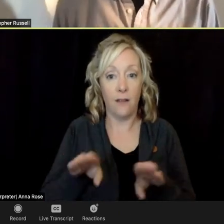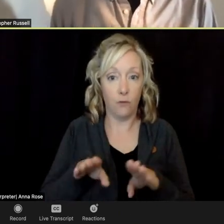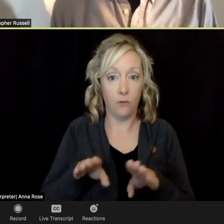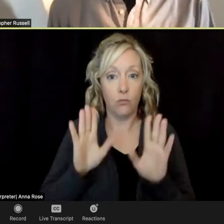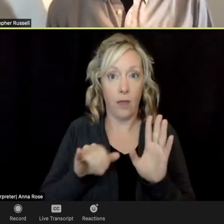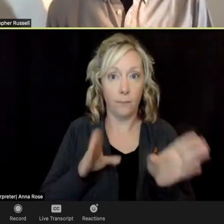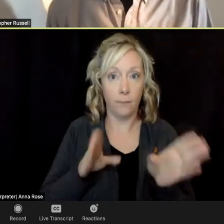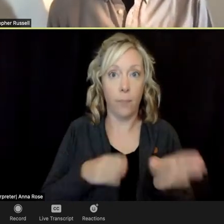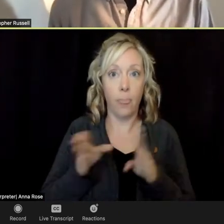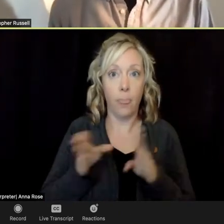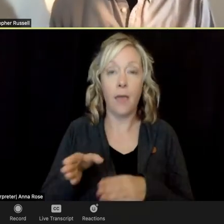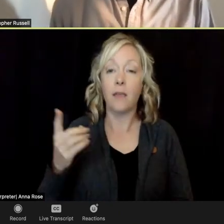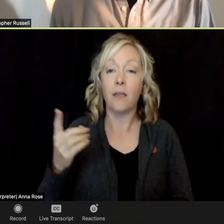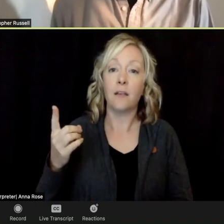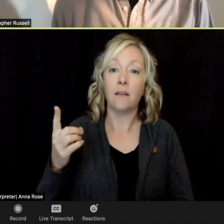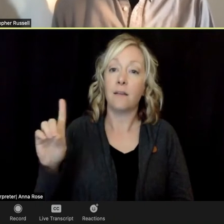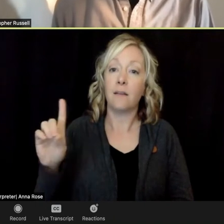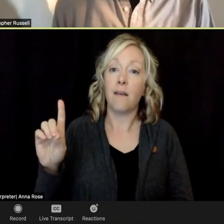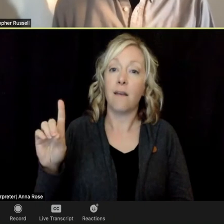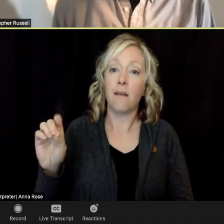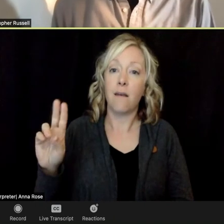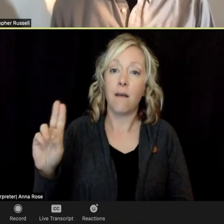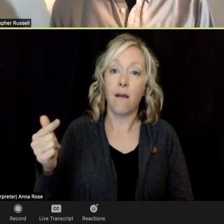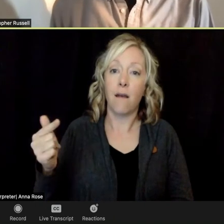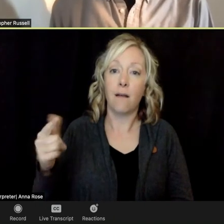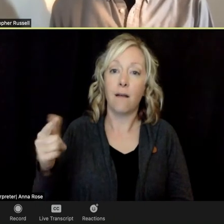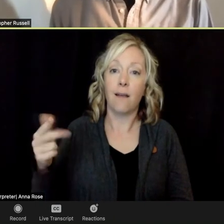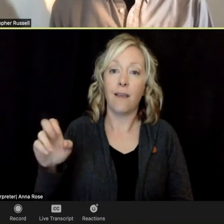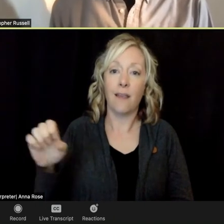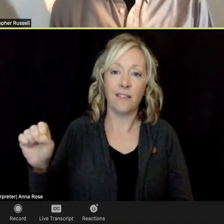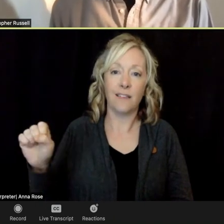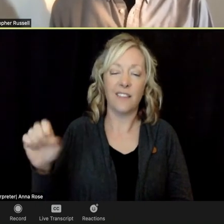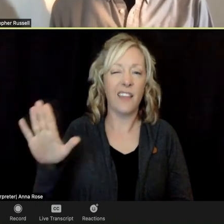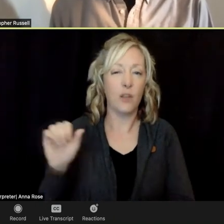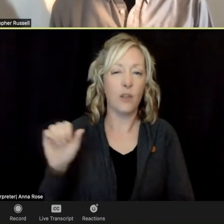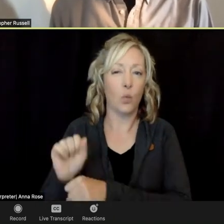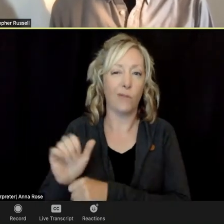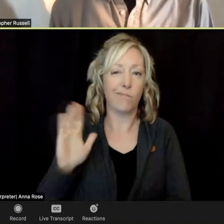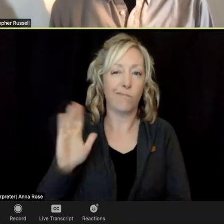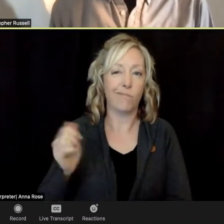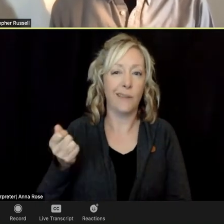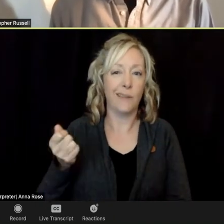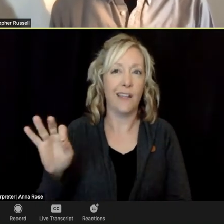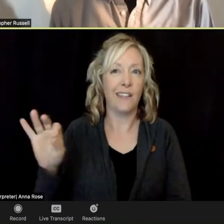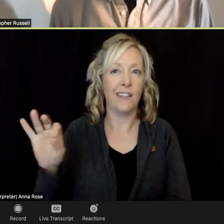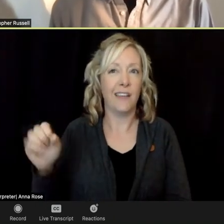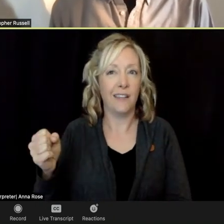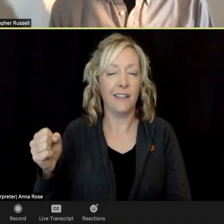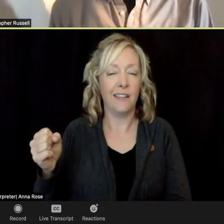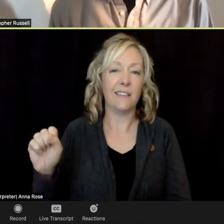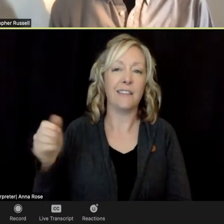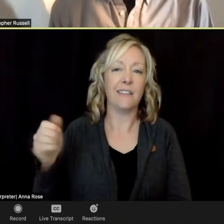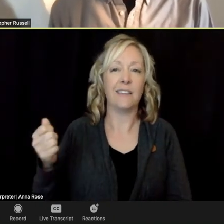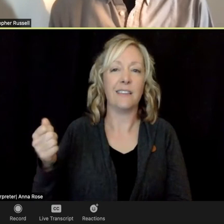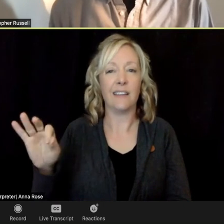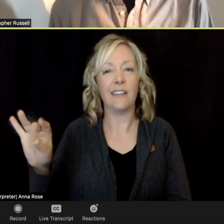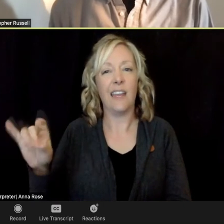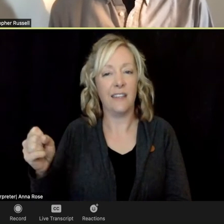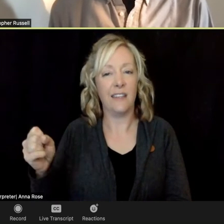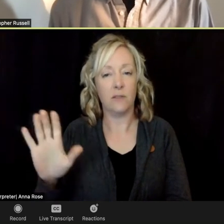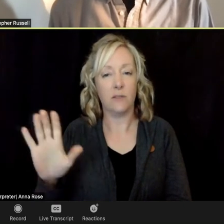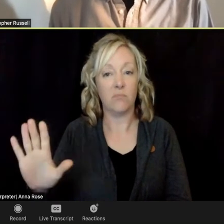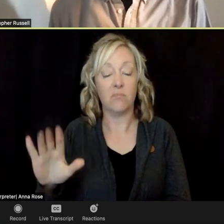80s and early 90s. Now, what I realized is that nobody had really touched a lot of this work since